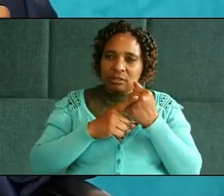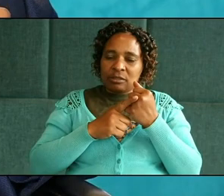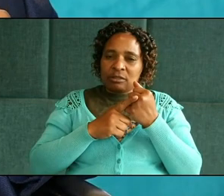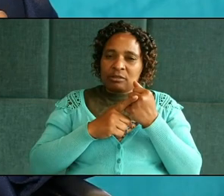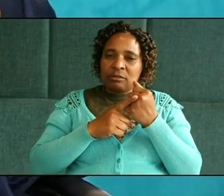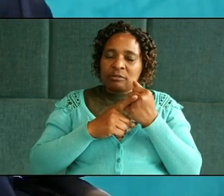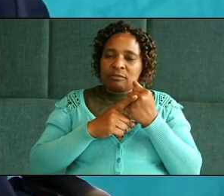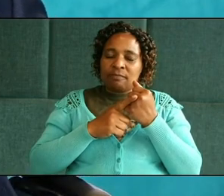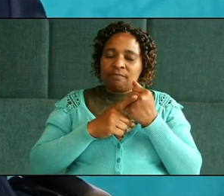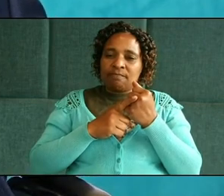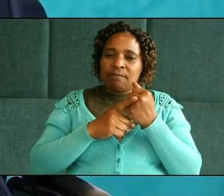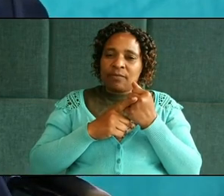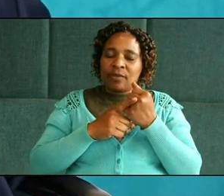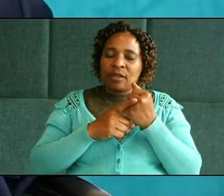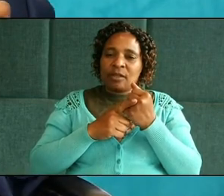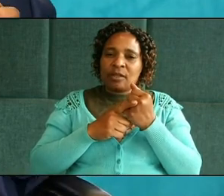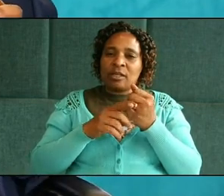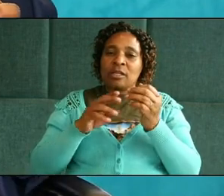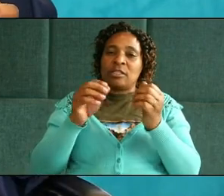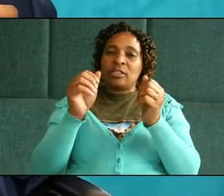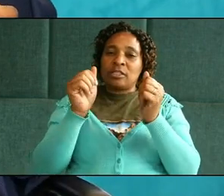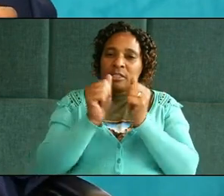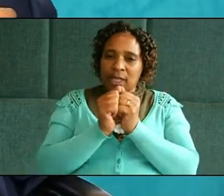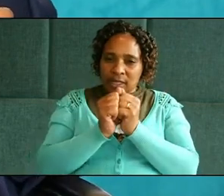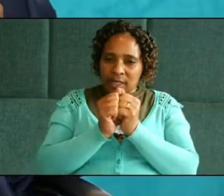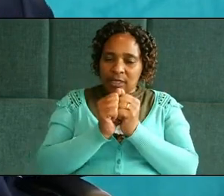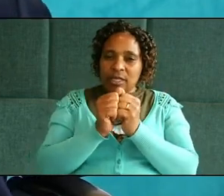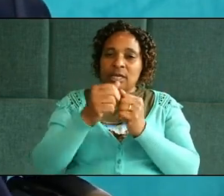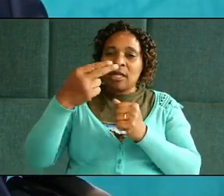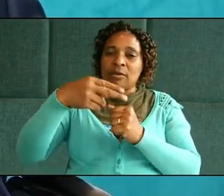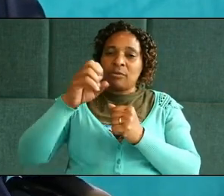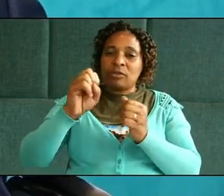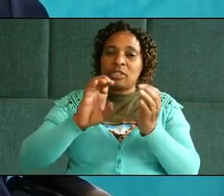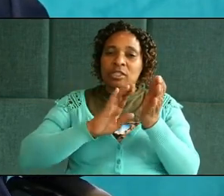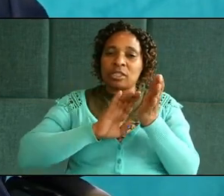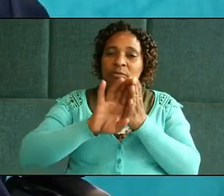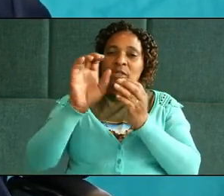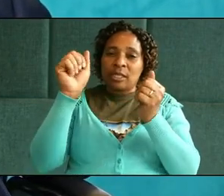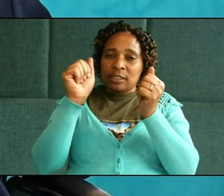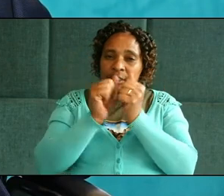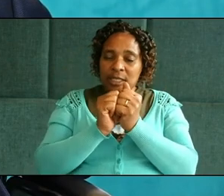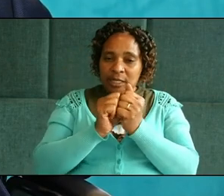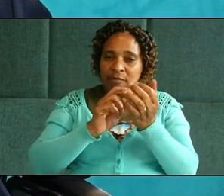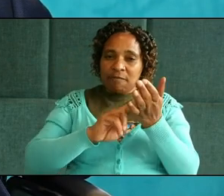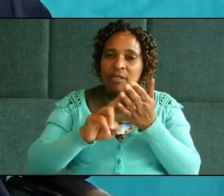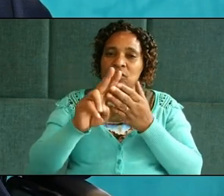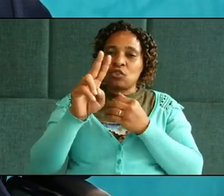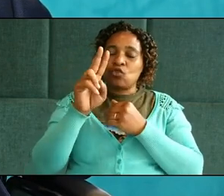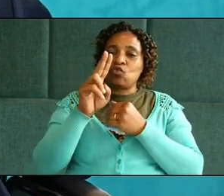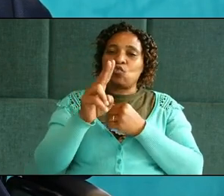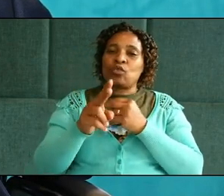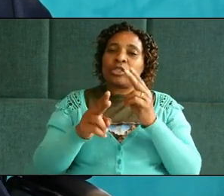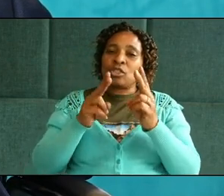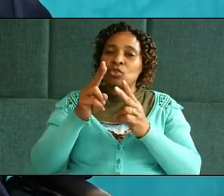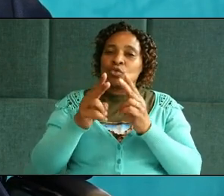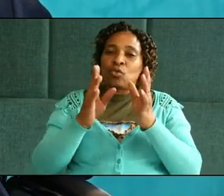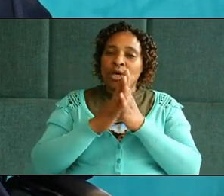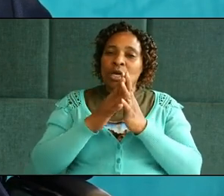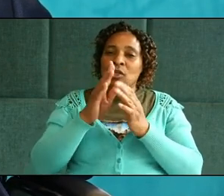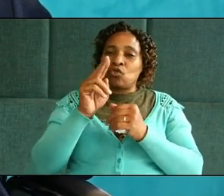22 and 24. Hebrews chapter 10, verse 22 and 24. It